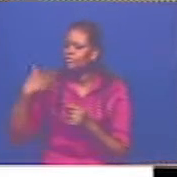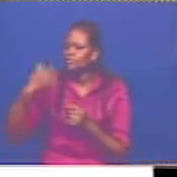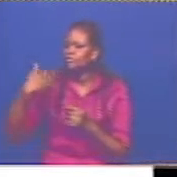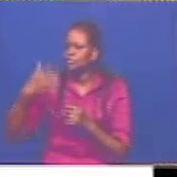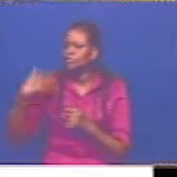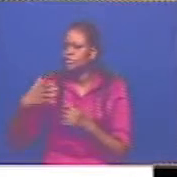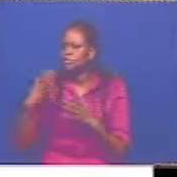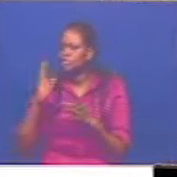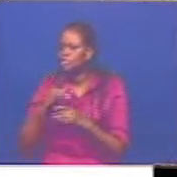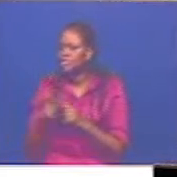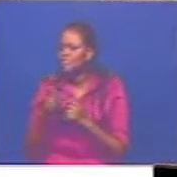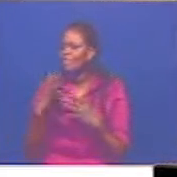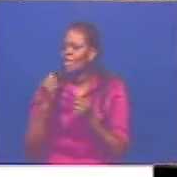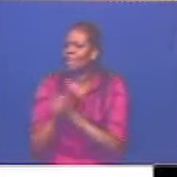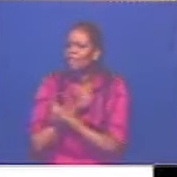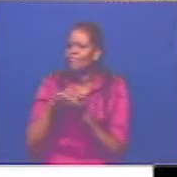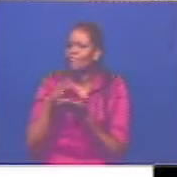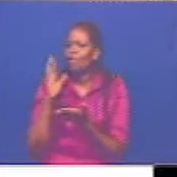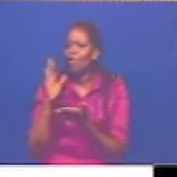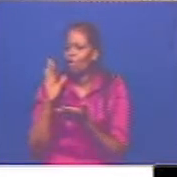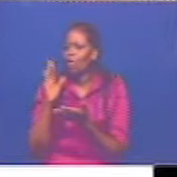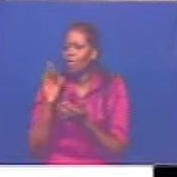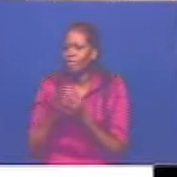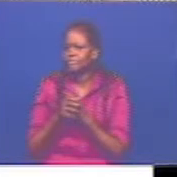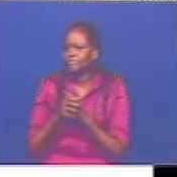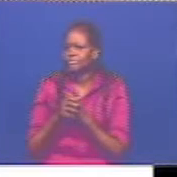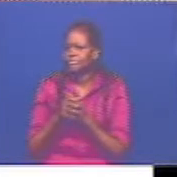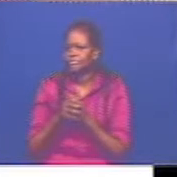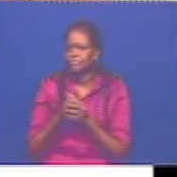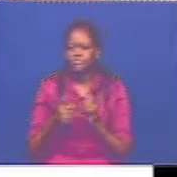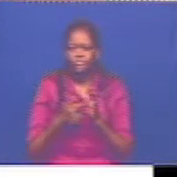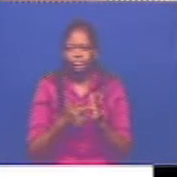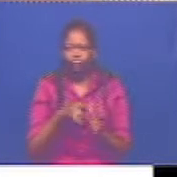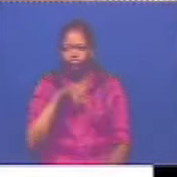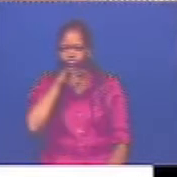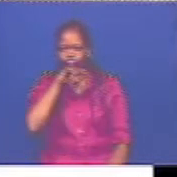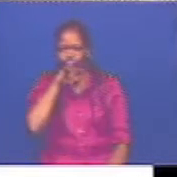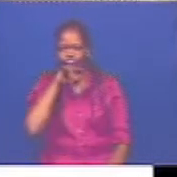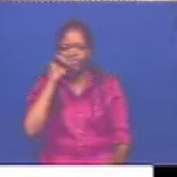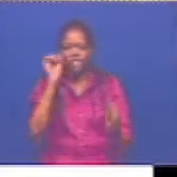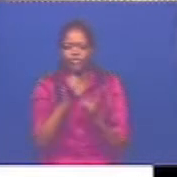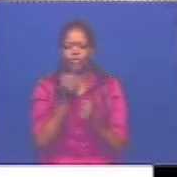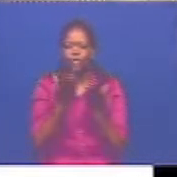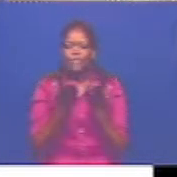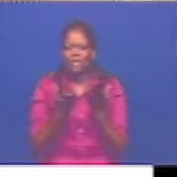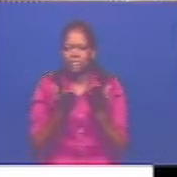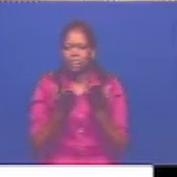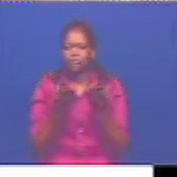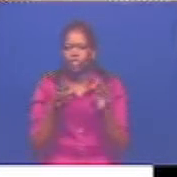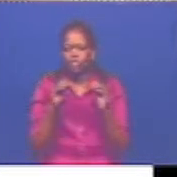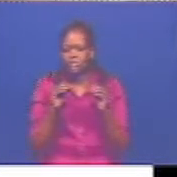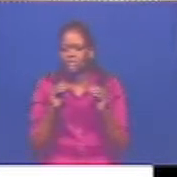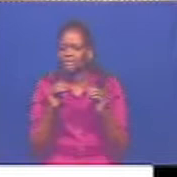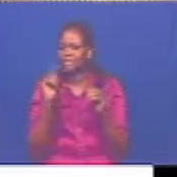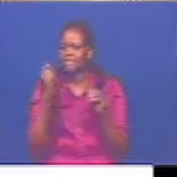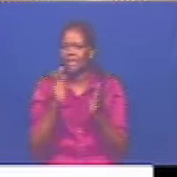siku, atamzungumzia na obviously utazungumzia damu. Another thing is that kama Uganda, uwezi compare music yetu na quality yetu na Uganda.